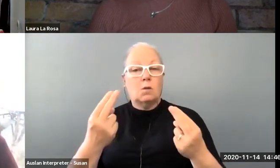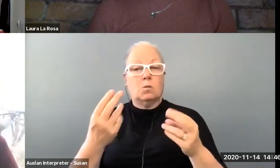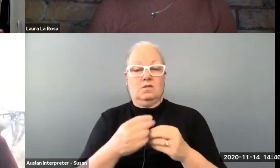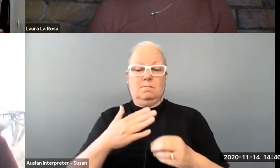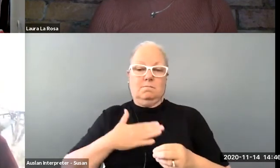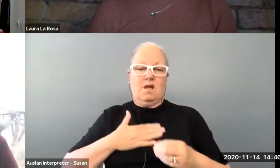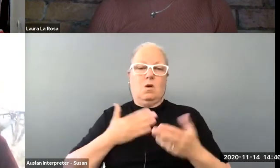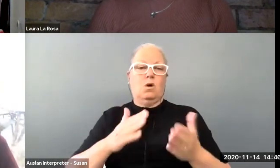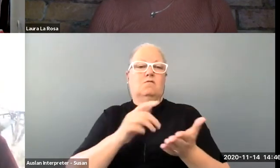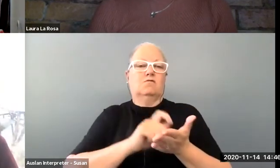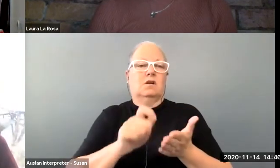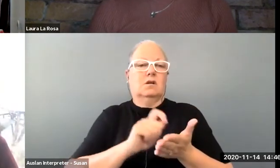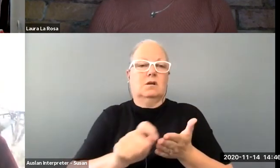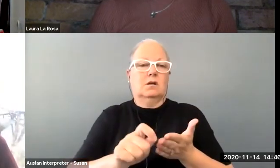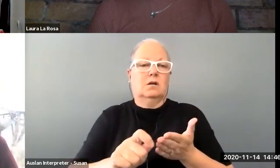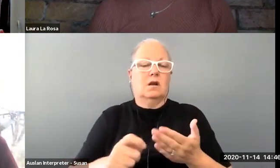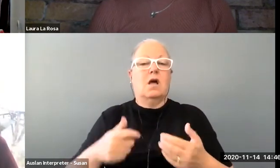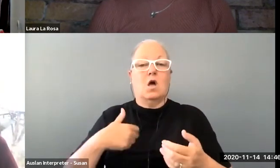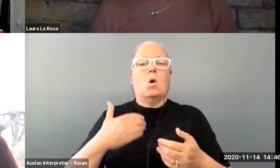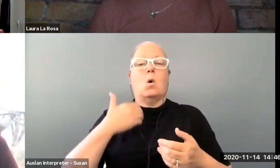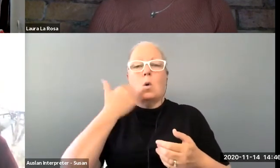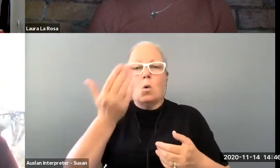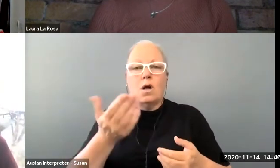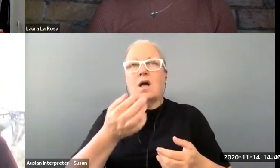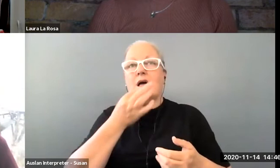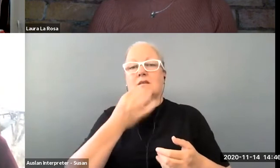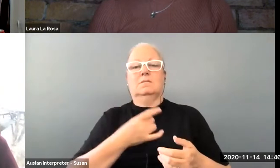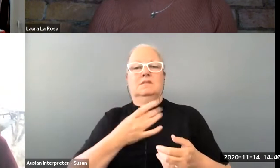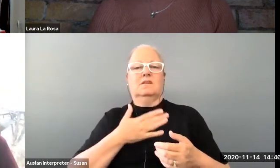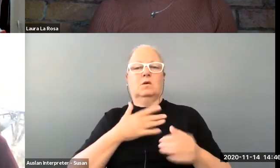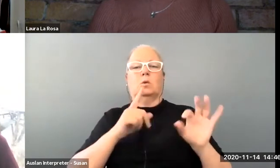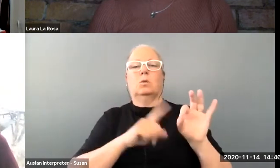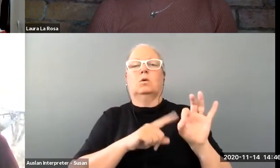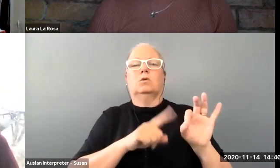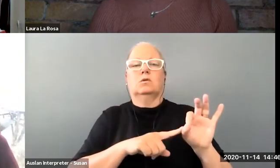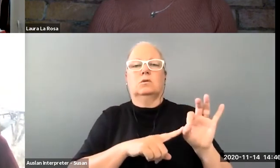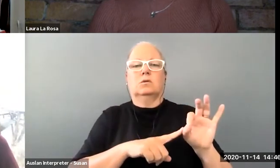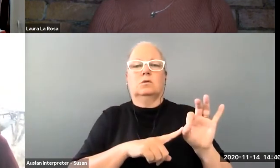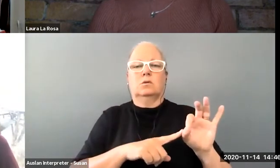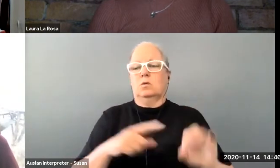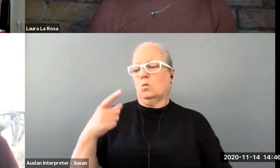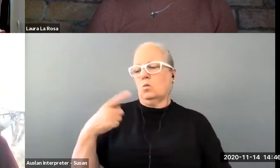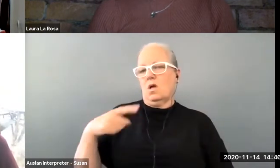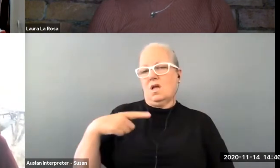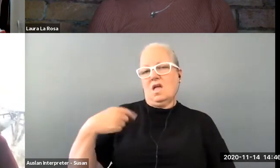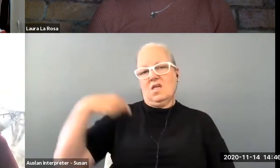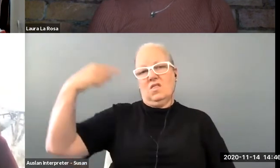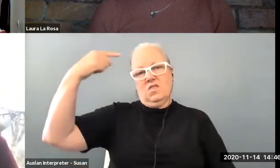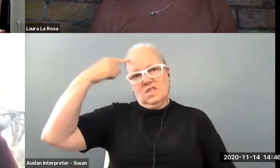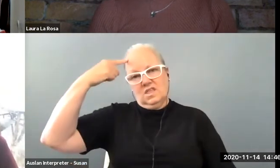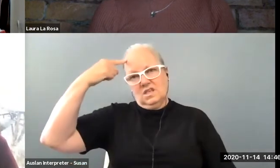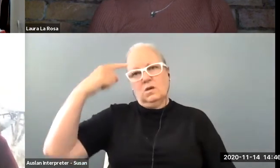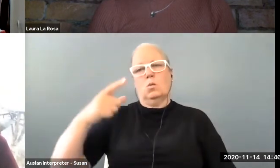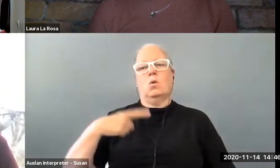writing that I do, that I am always asking myself questions about why I think something, why